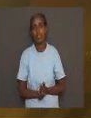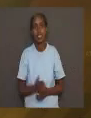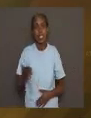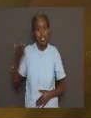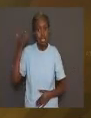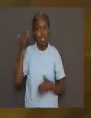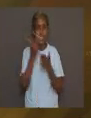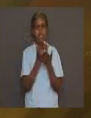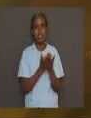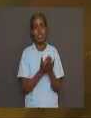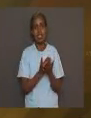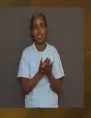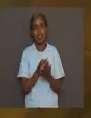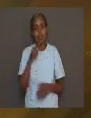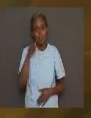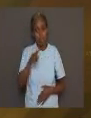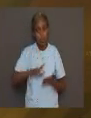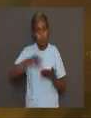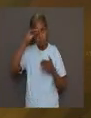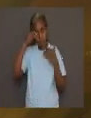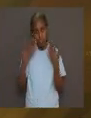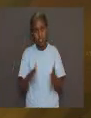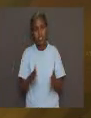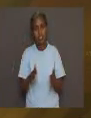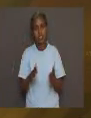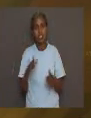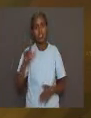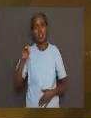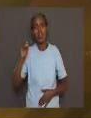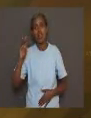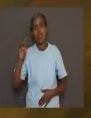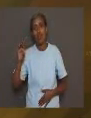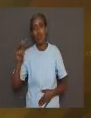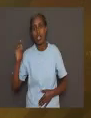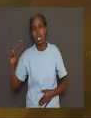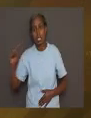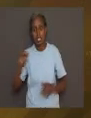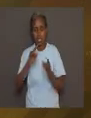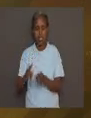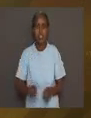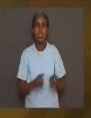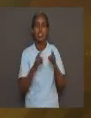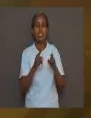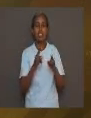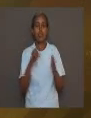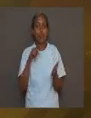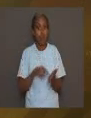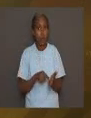last lesson, you learned that a locus is a system of